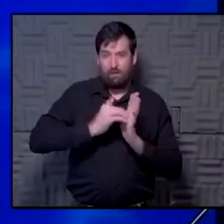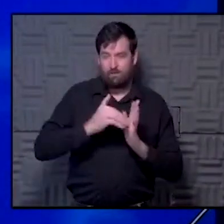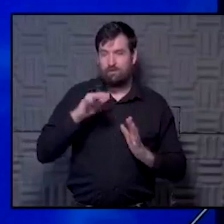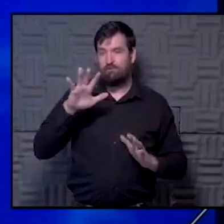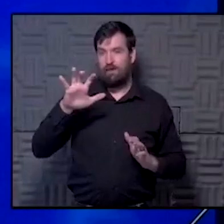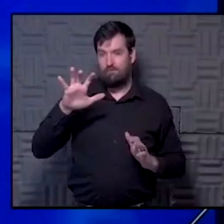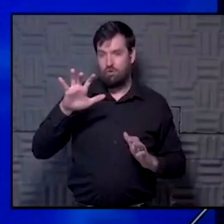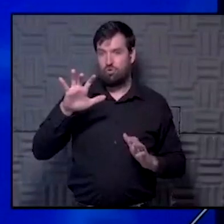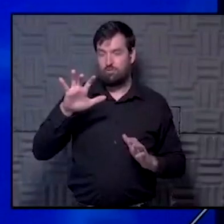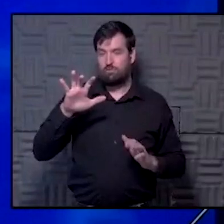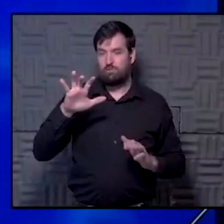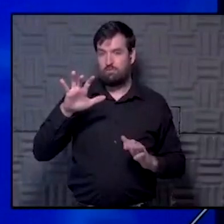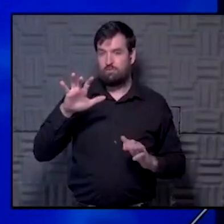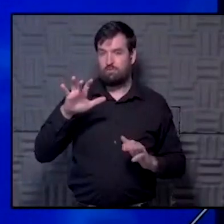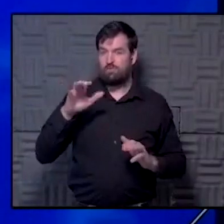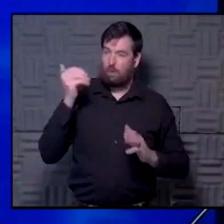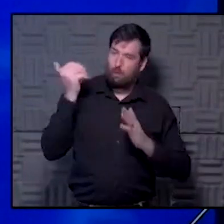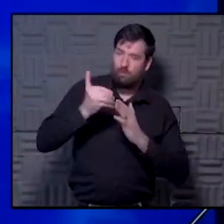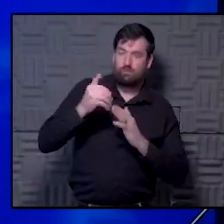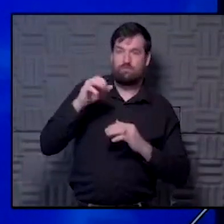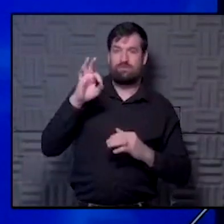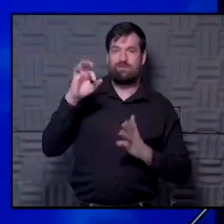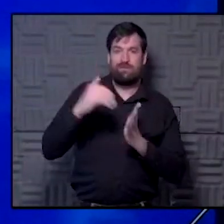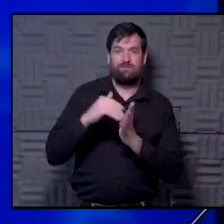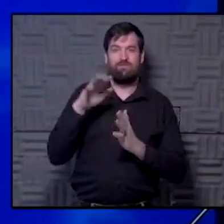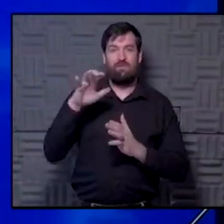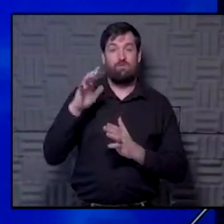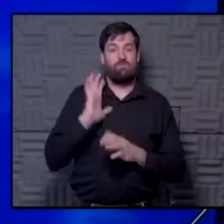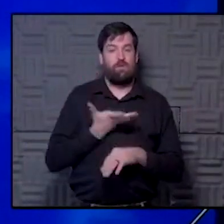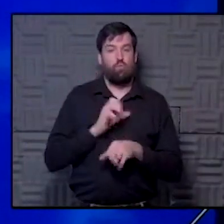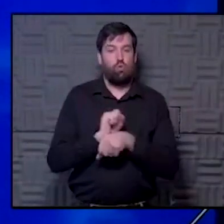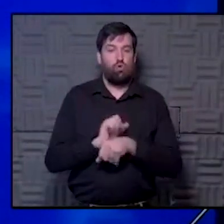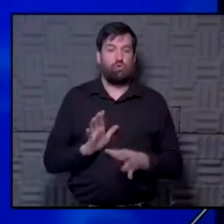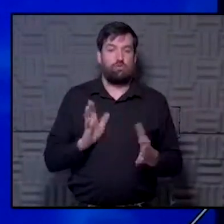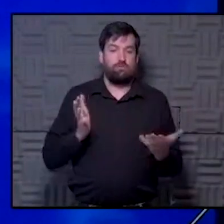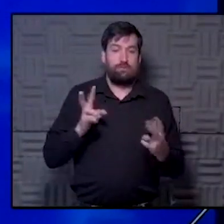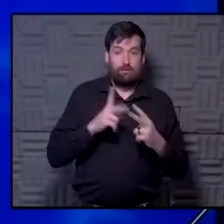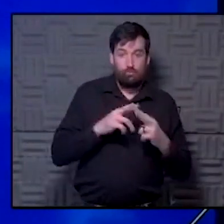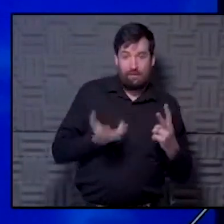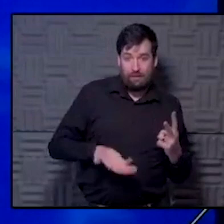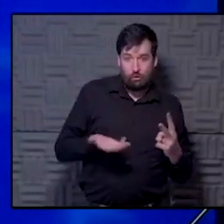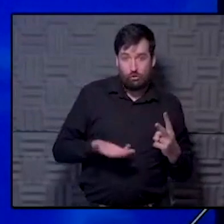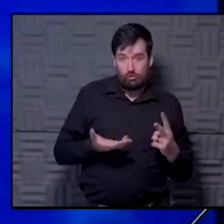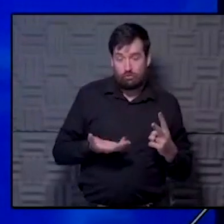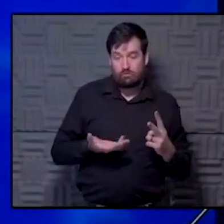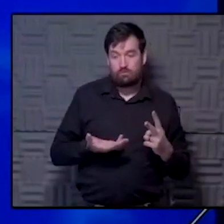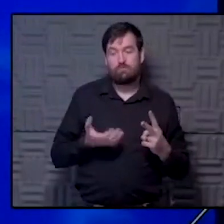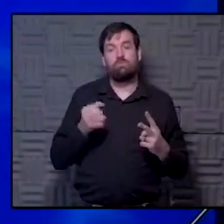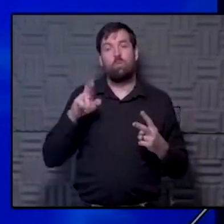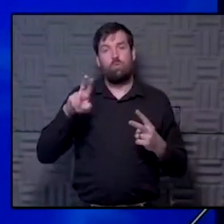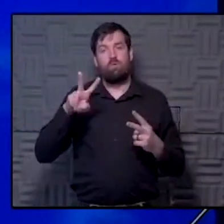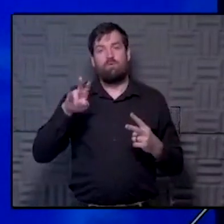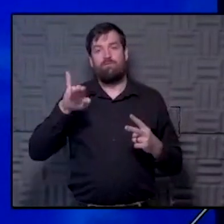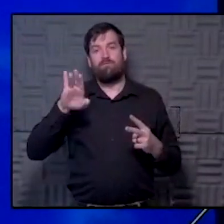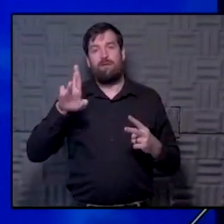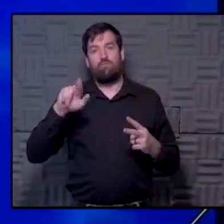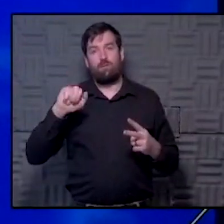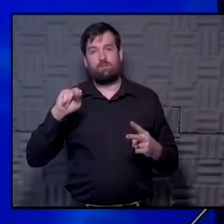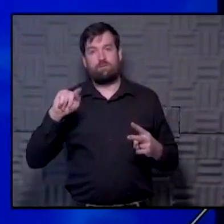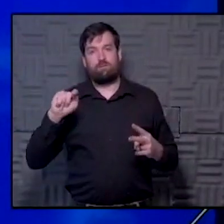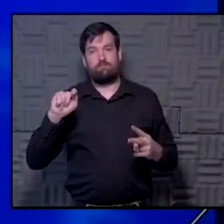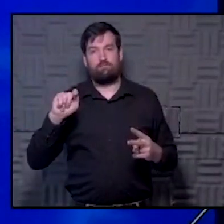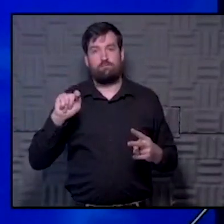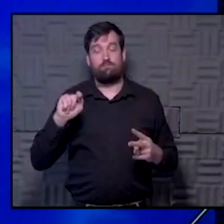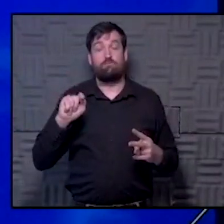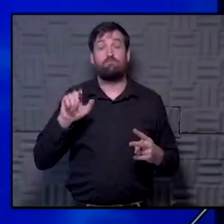9,500 of our healthcare workers and employees who have received their vaccination, either here in our campus, on our campus, or at Vibrant.